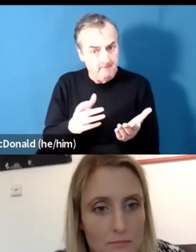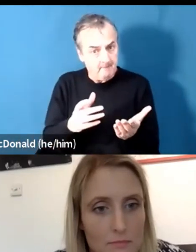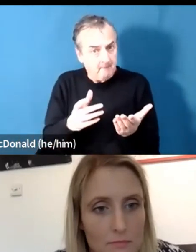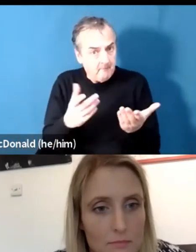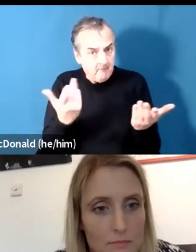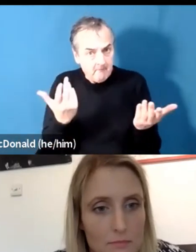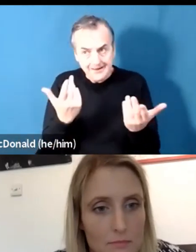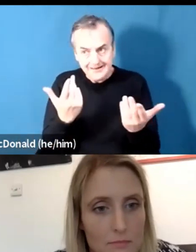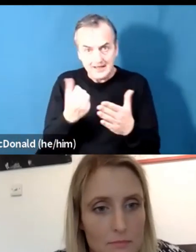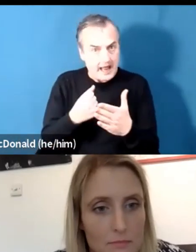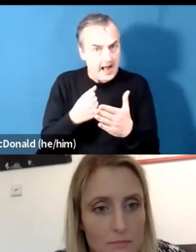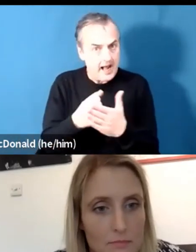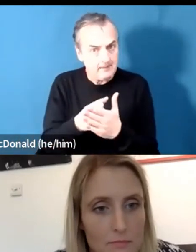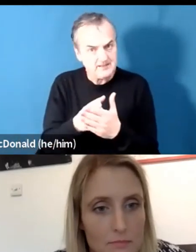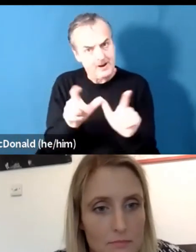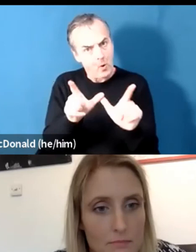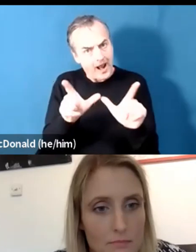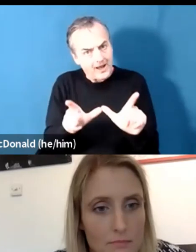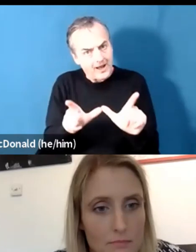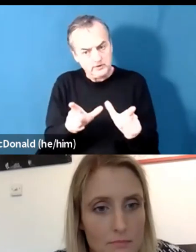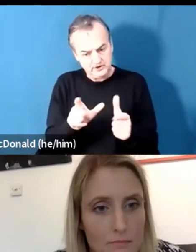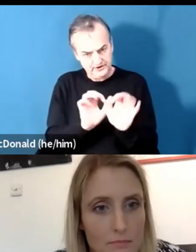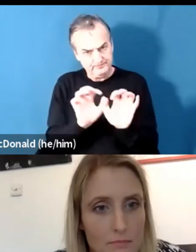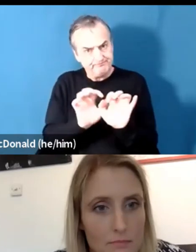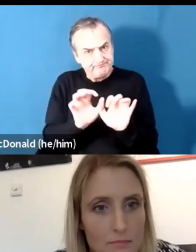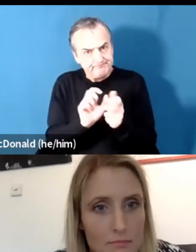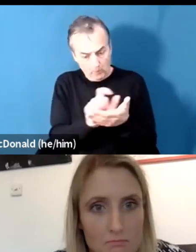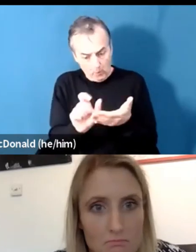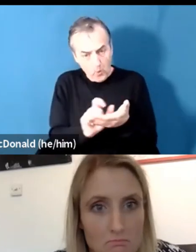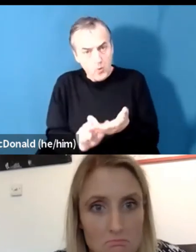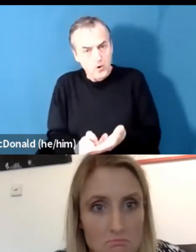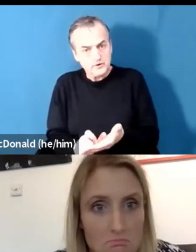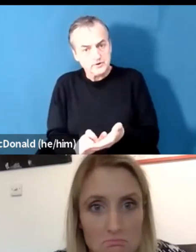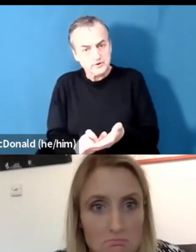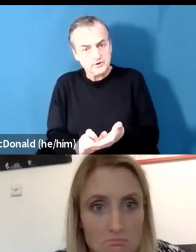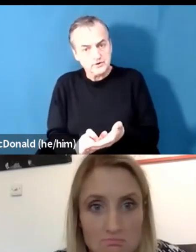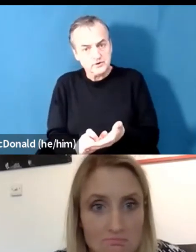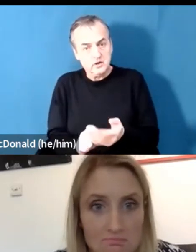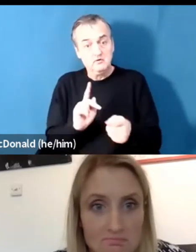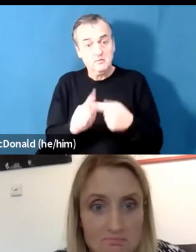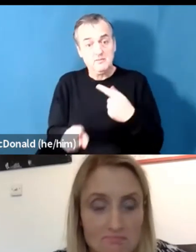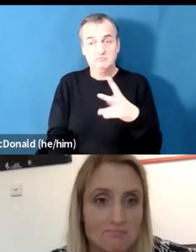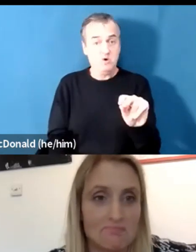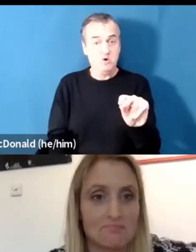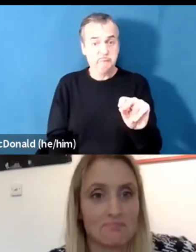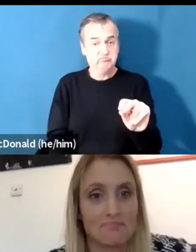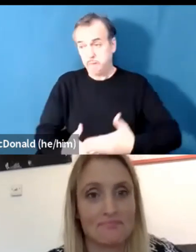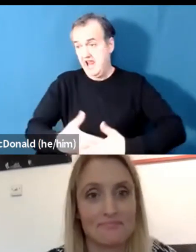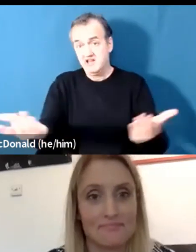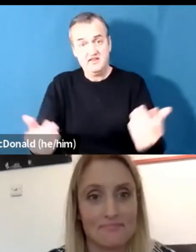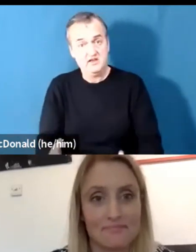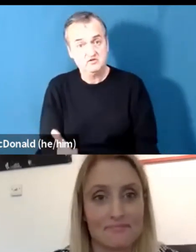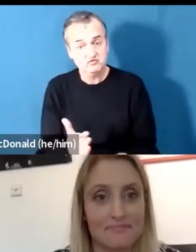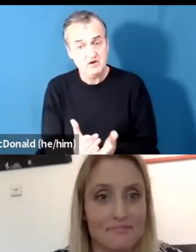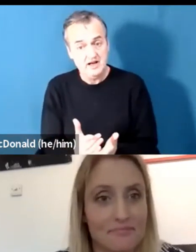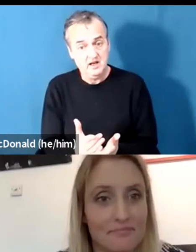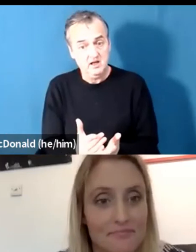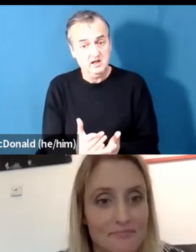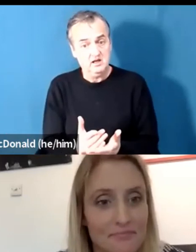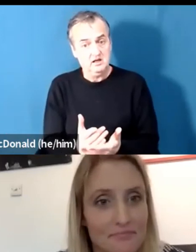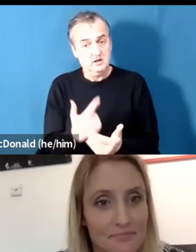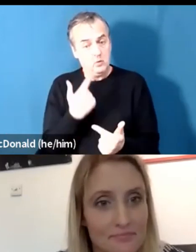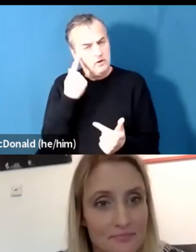is there any constrictions with to do with that? No. No, absolutely not. We've kind of been